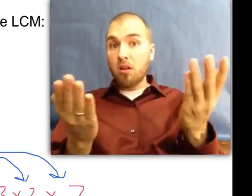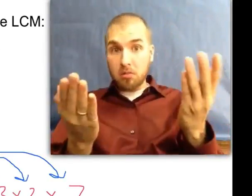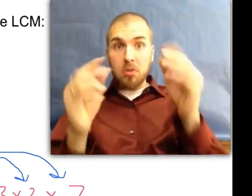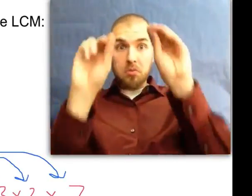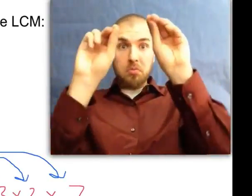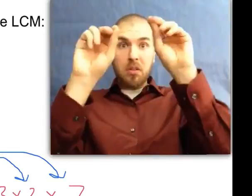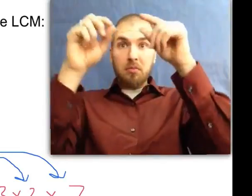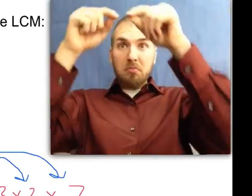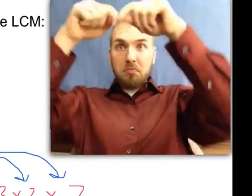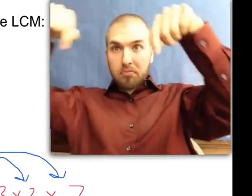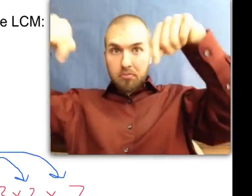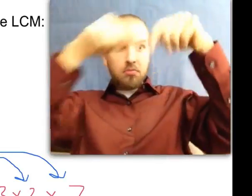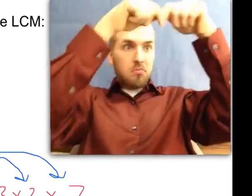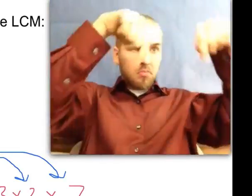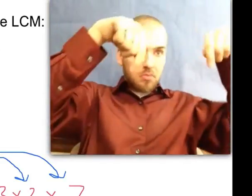factoring method.